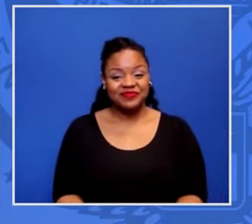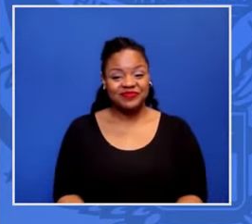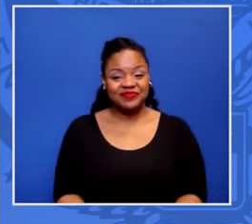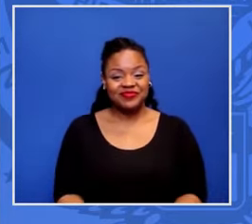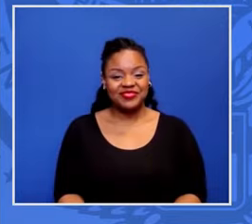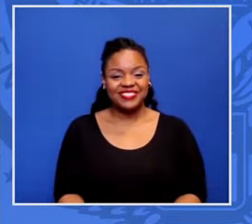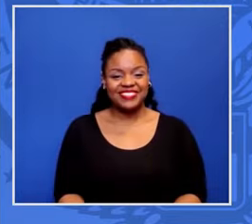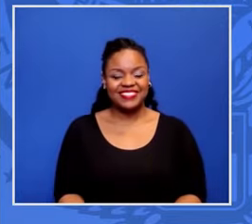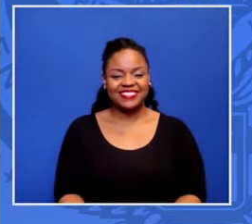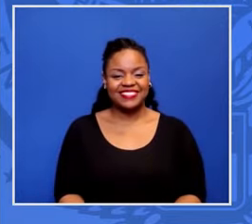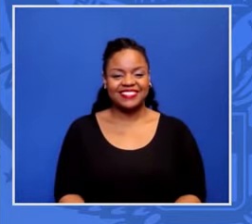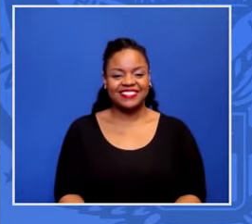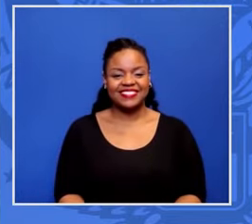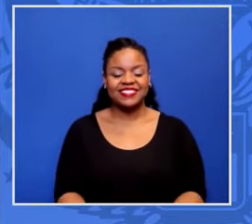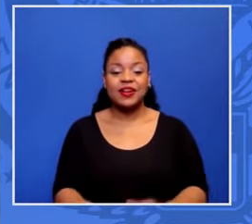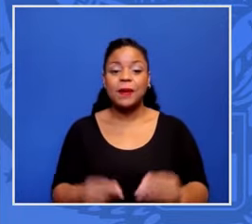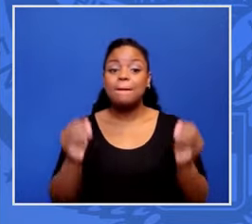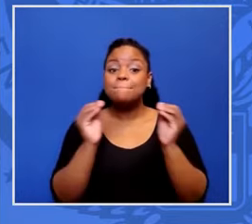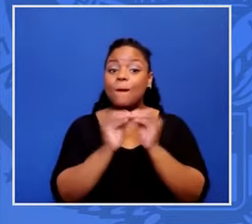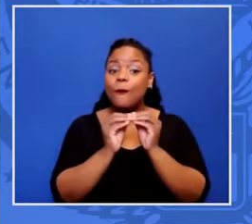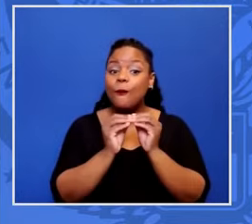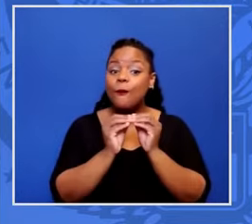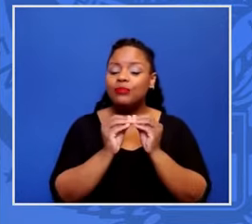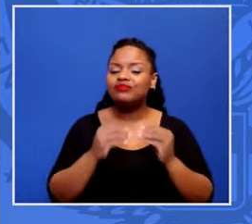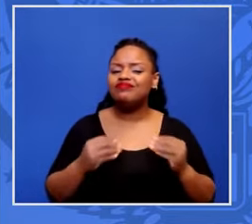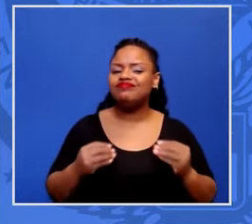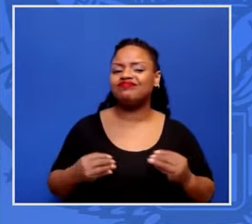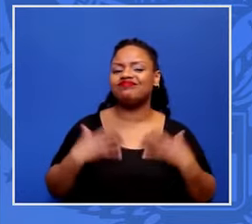inspiring stories are coming up on Celebrating America.